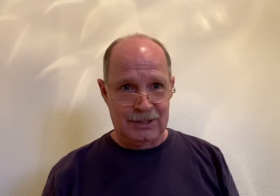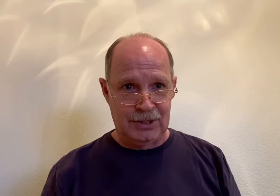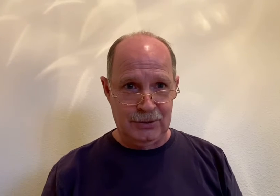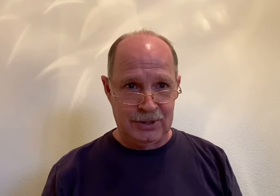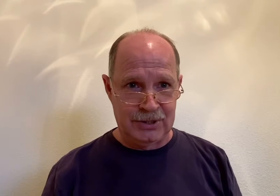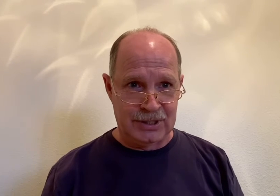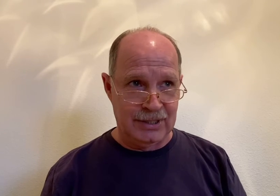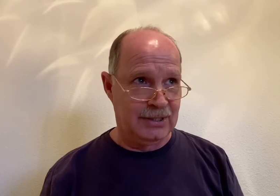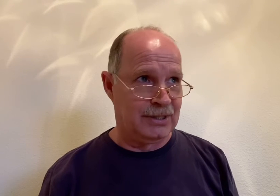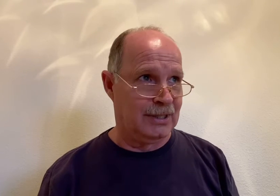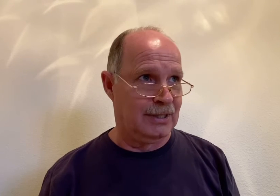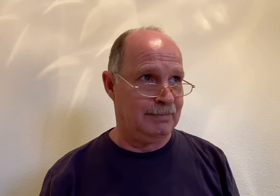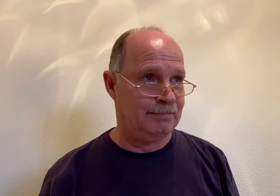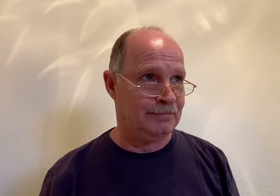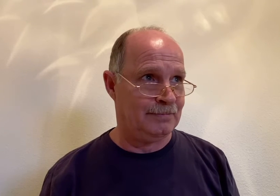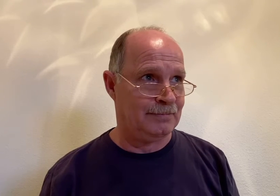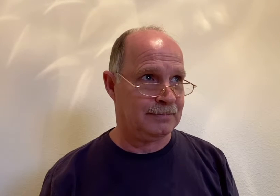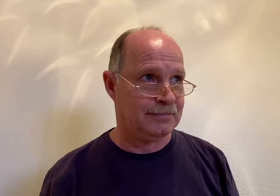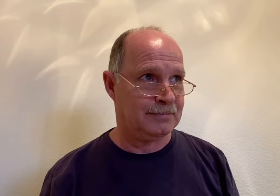Josh Lucas says